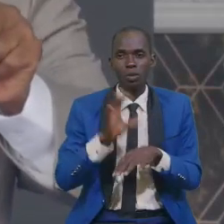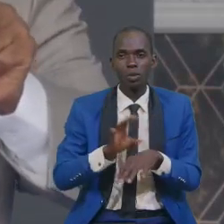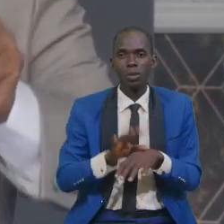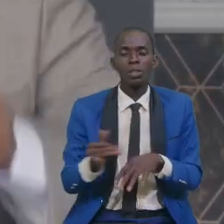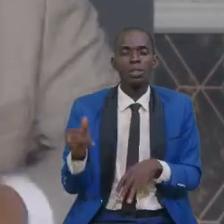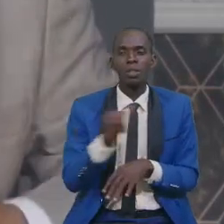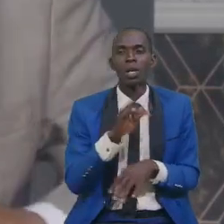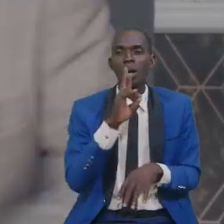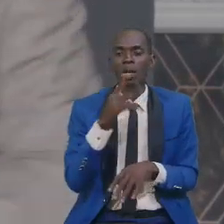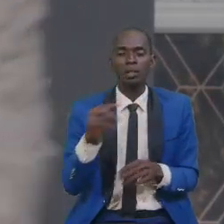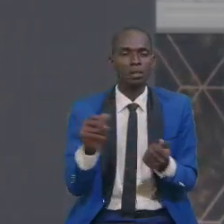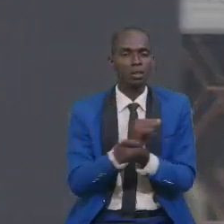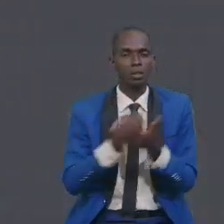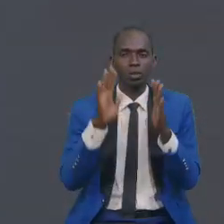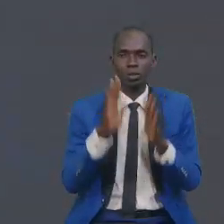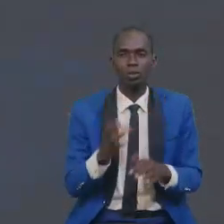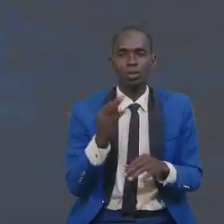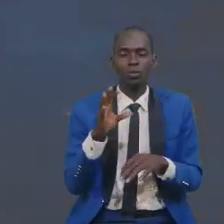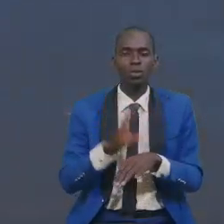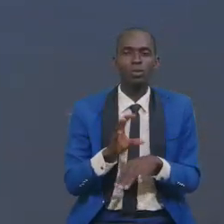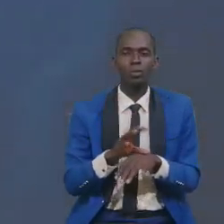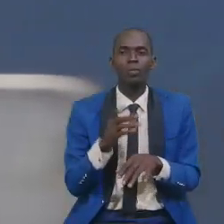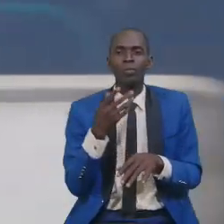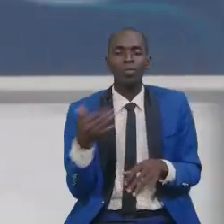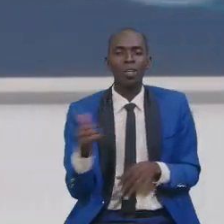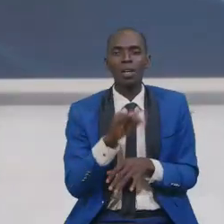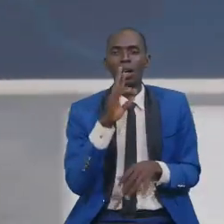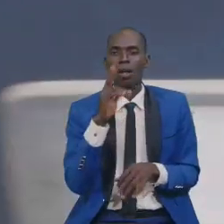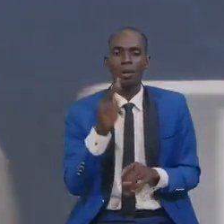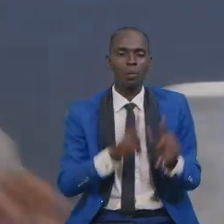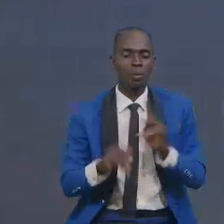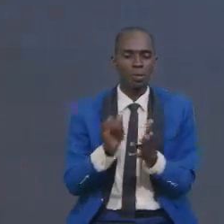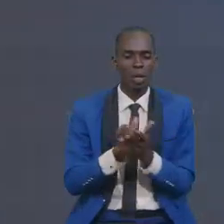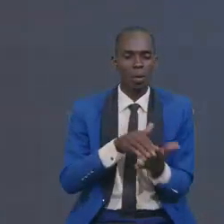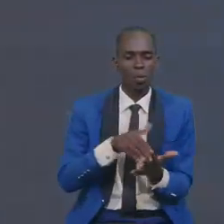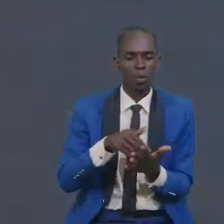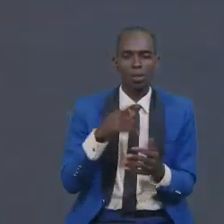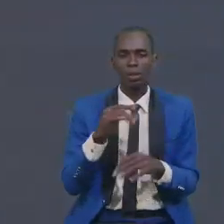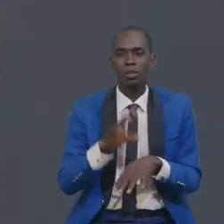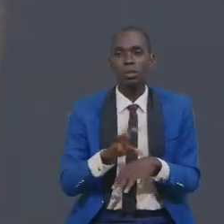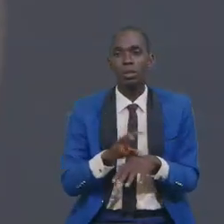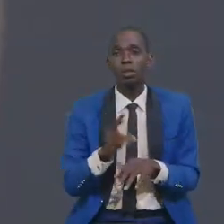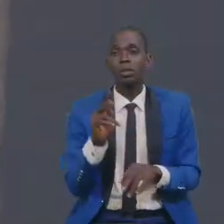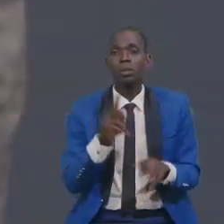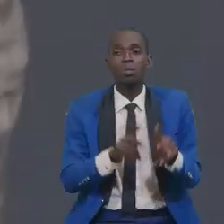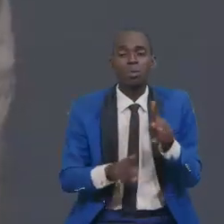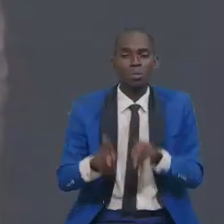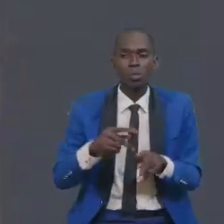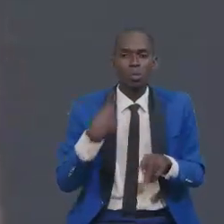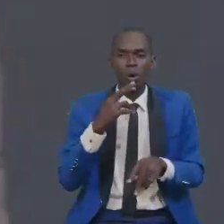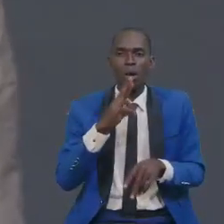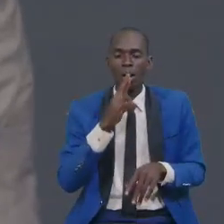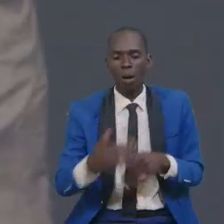Destroyers of the church that the people that weak in at the church the people and the people who are behind